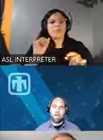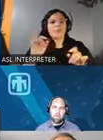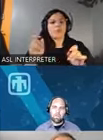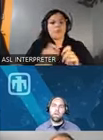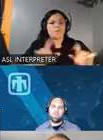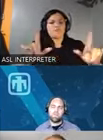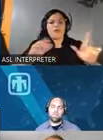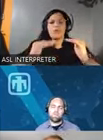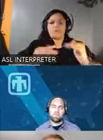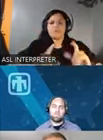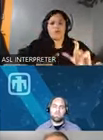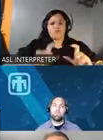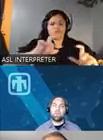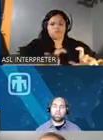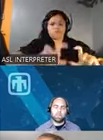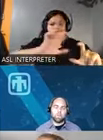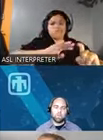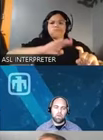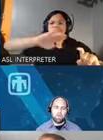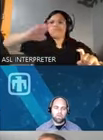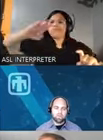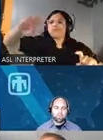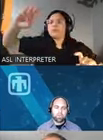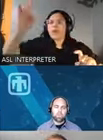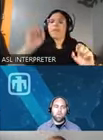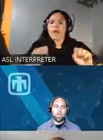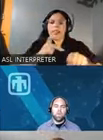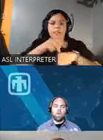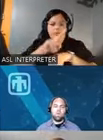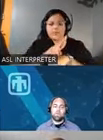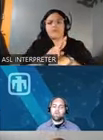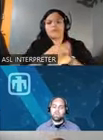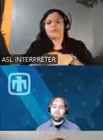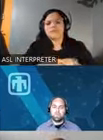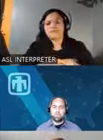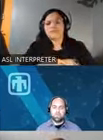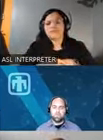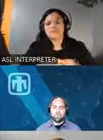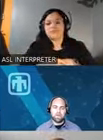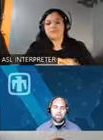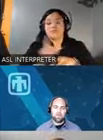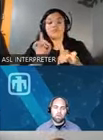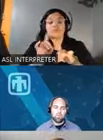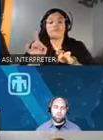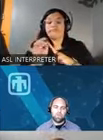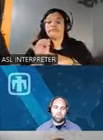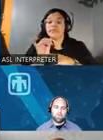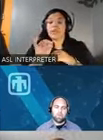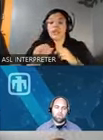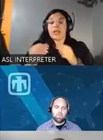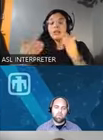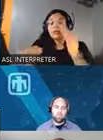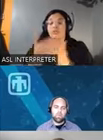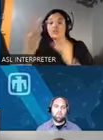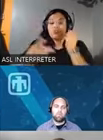are accurately capturing the unique aspects of Puerto Rico. The UPRM team will also produce new data through a comprehensive survey